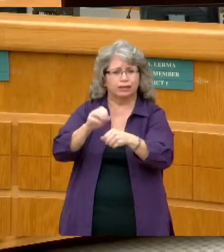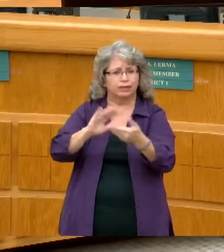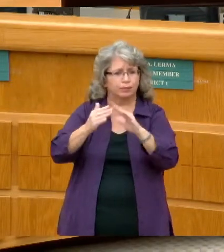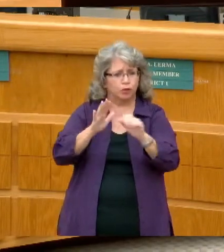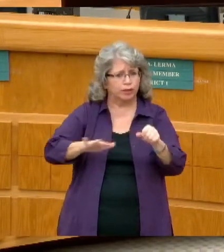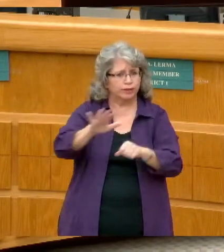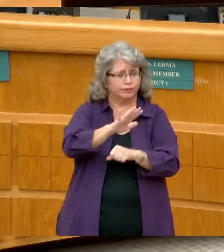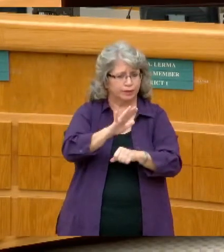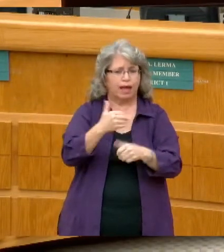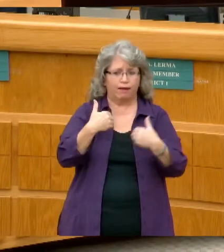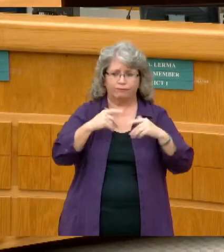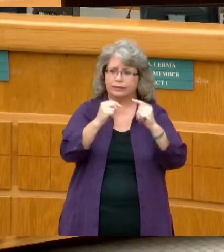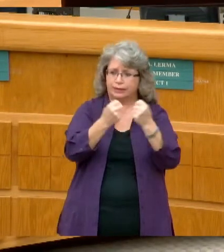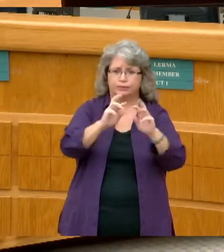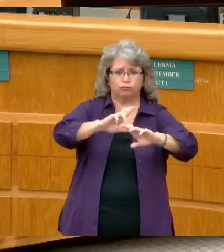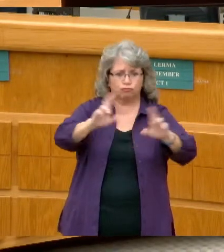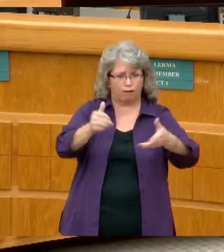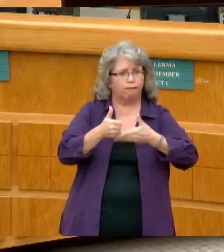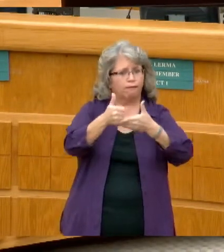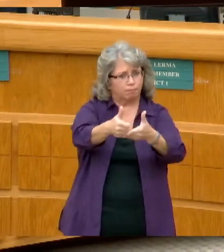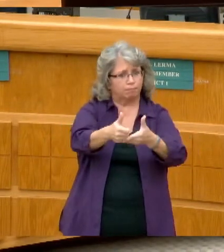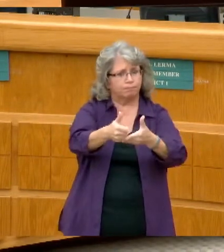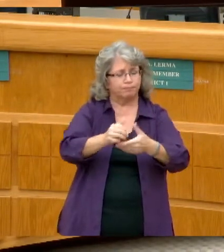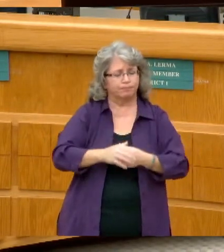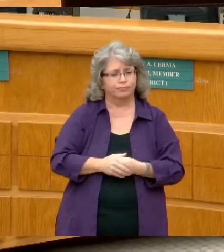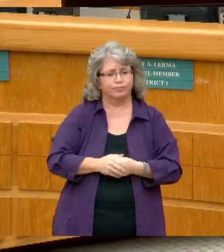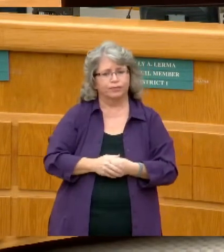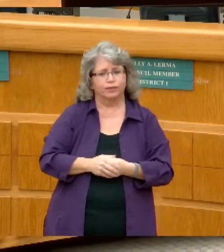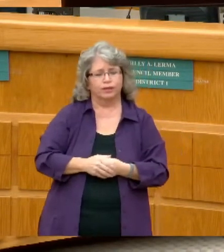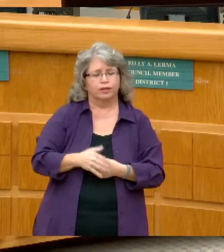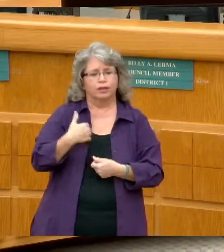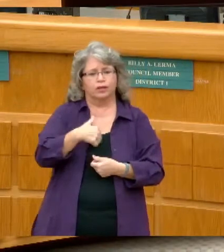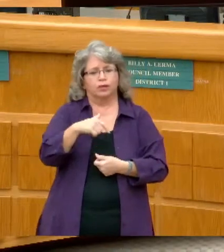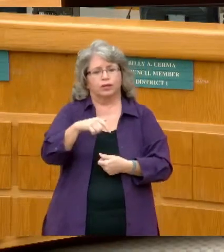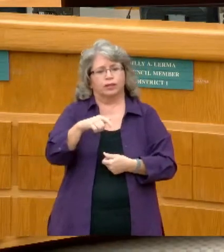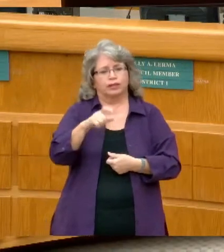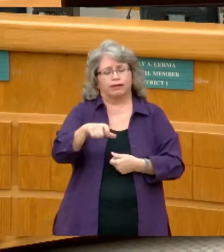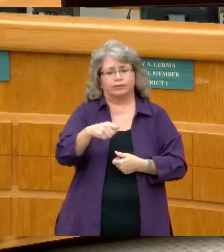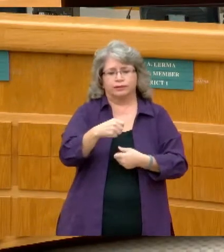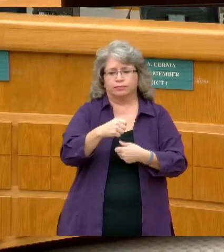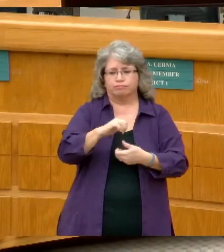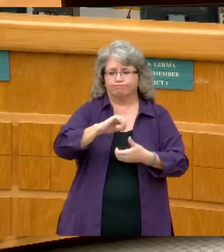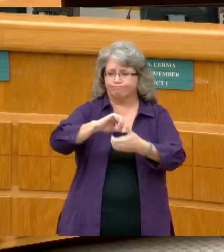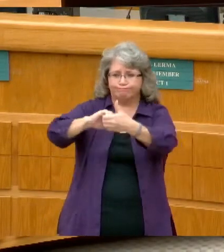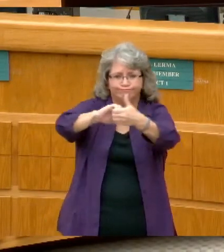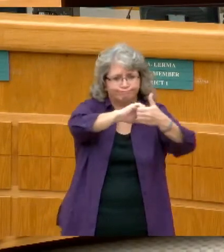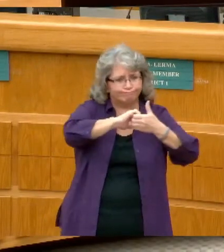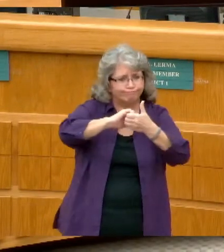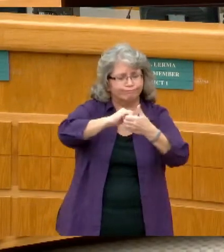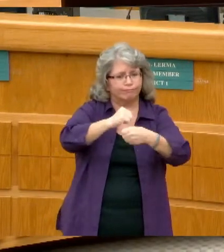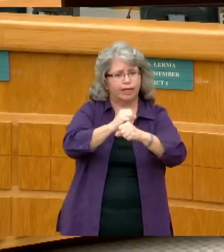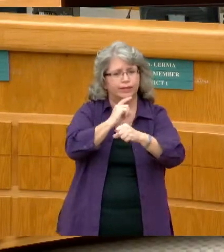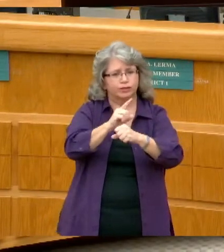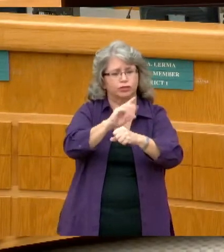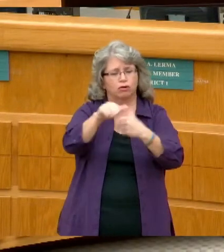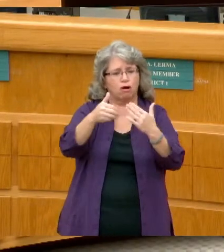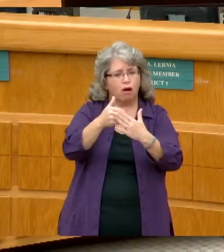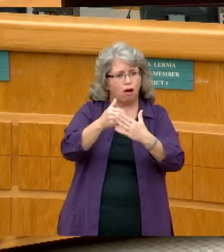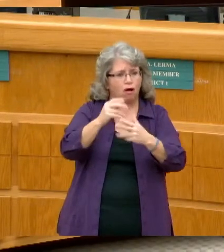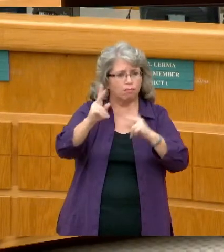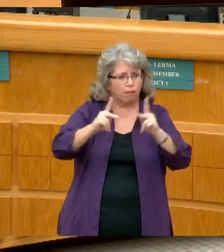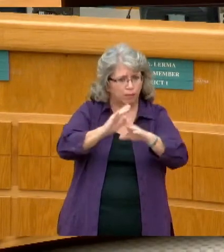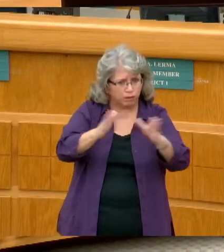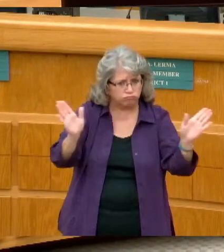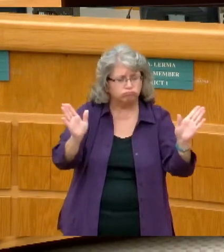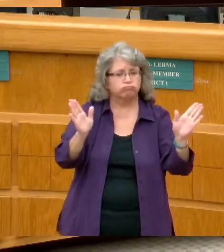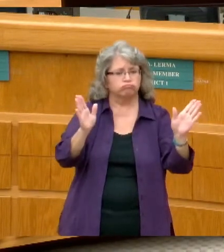in that effort. We must work together to ensure public health for all. And remember that we can help stop the pattern